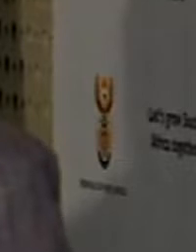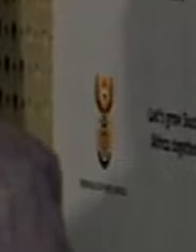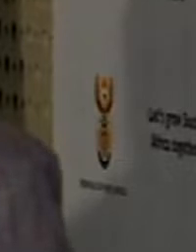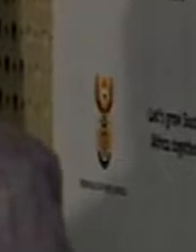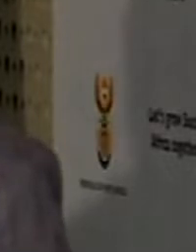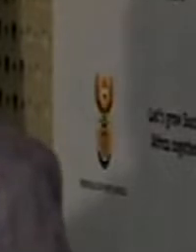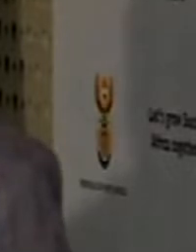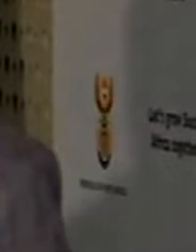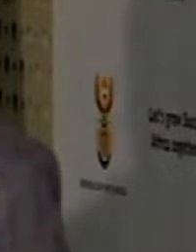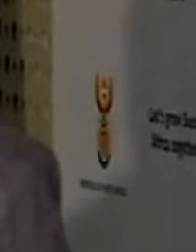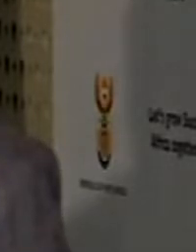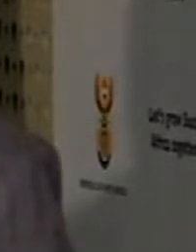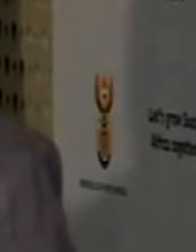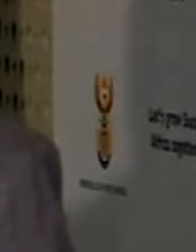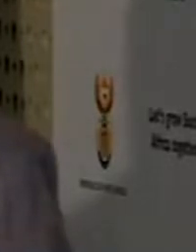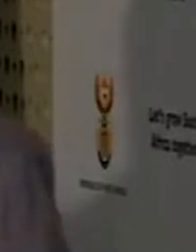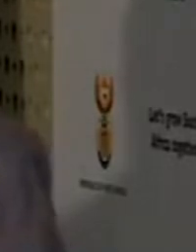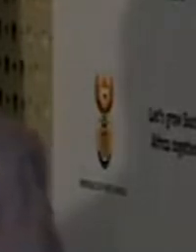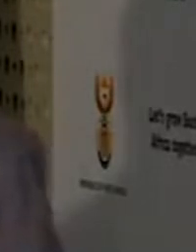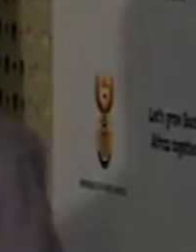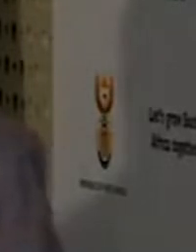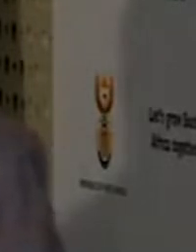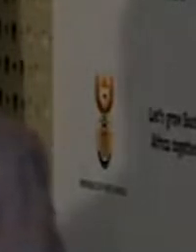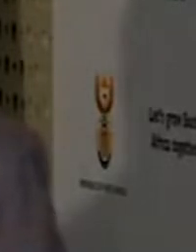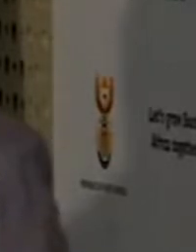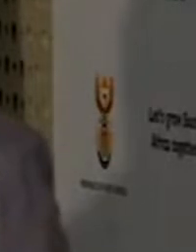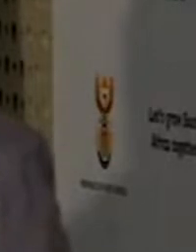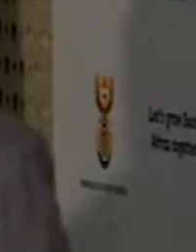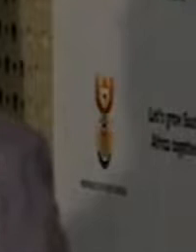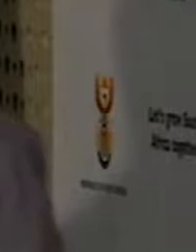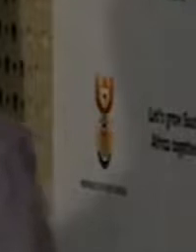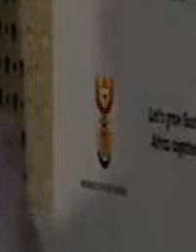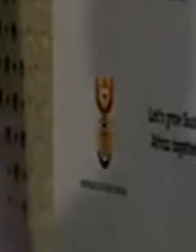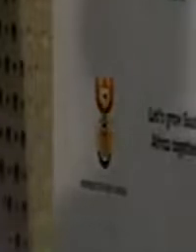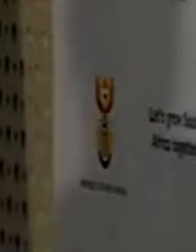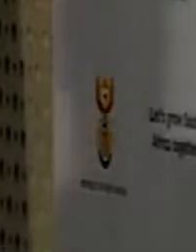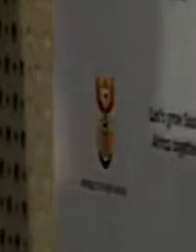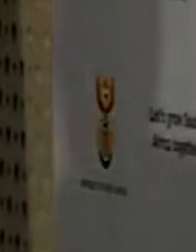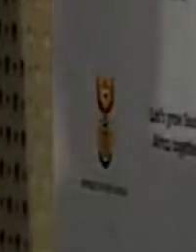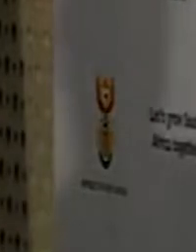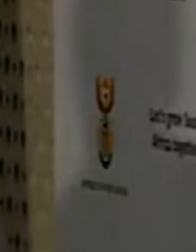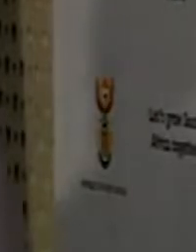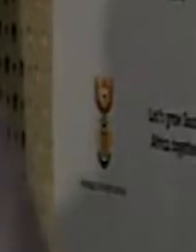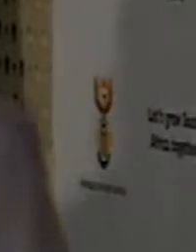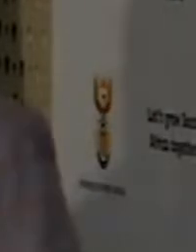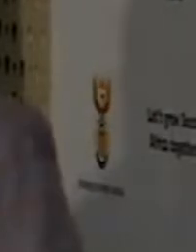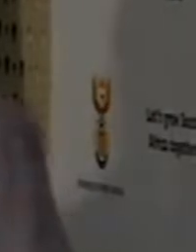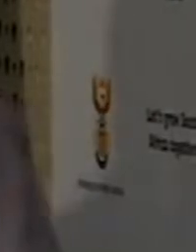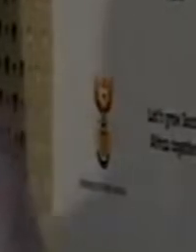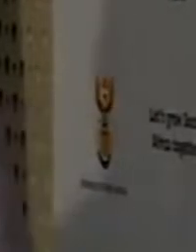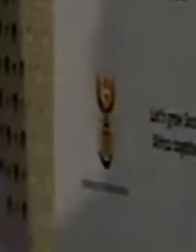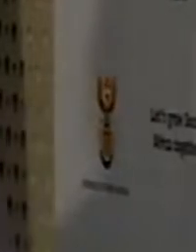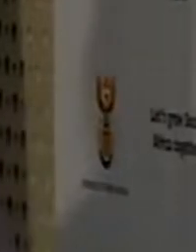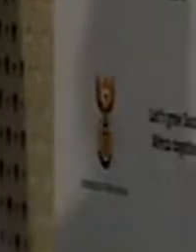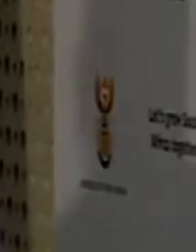we dare not take for granted what has been achieved. Through the same breath, it is this government